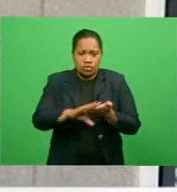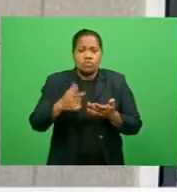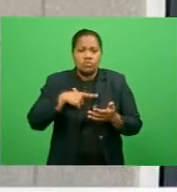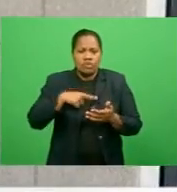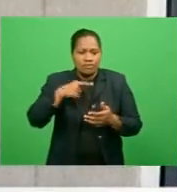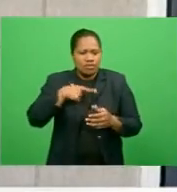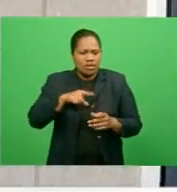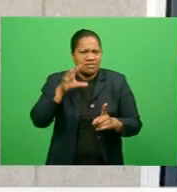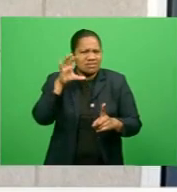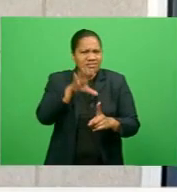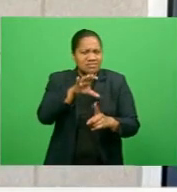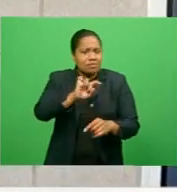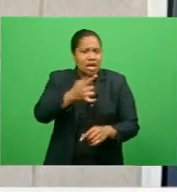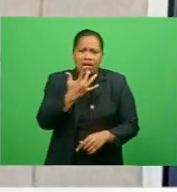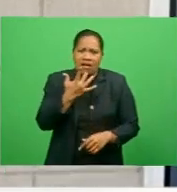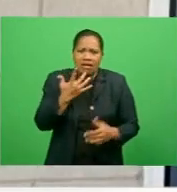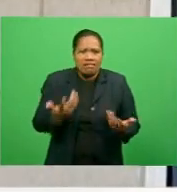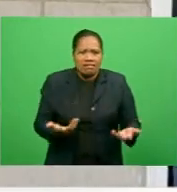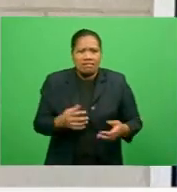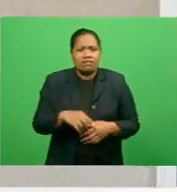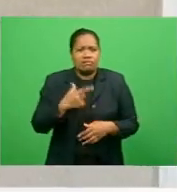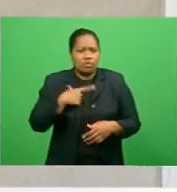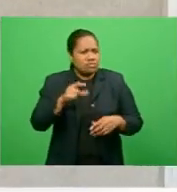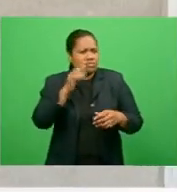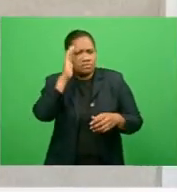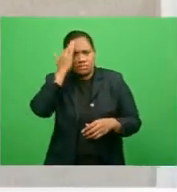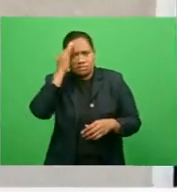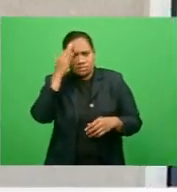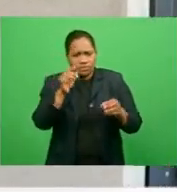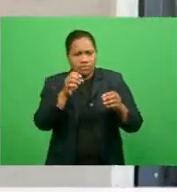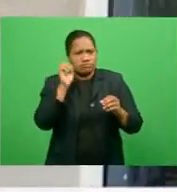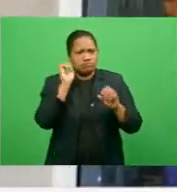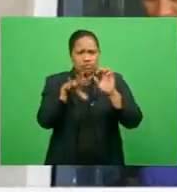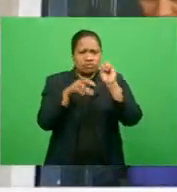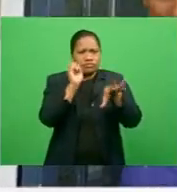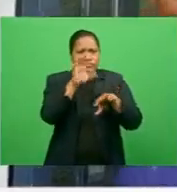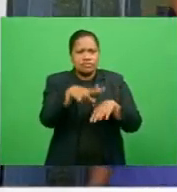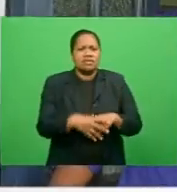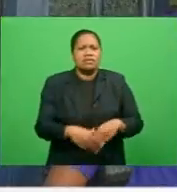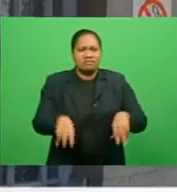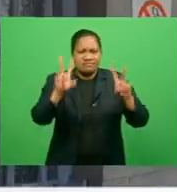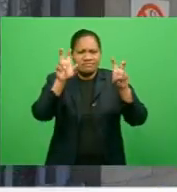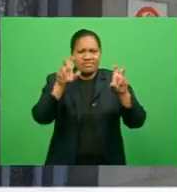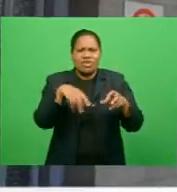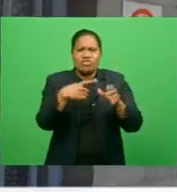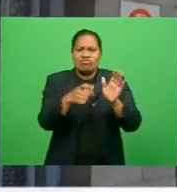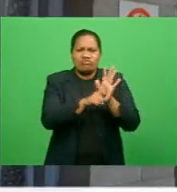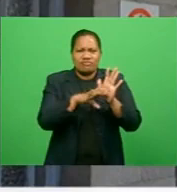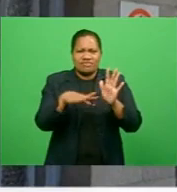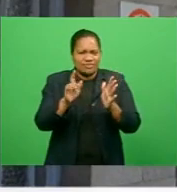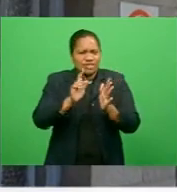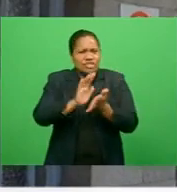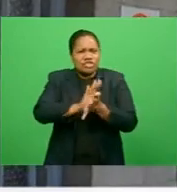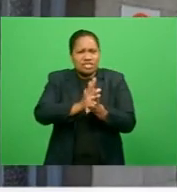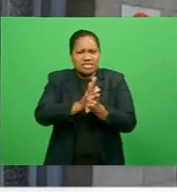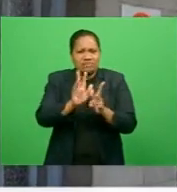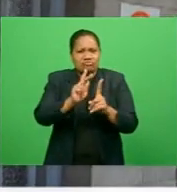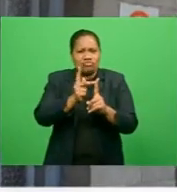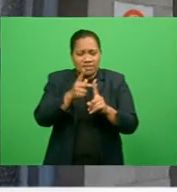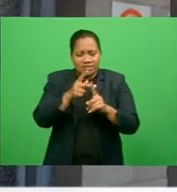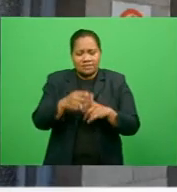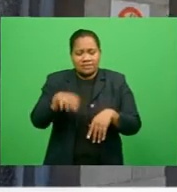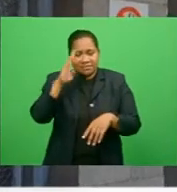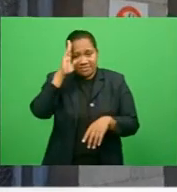The court found that Singh posted an unsubstantiated article titled "Regime Dirty Politics" on his Facebook page. Singh